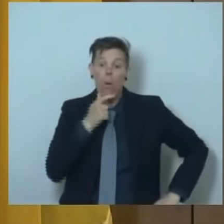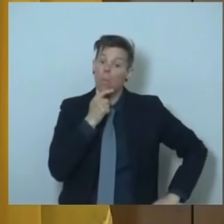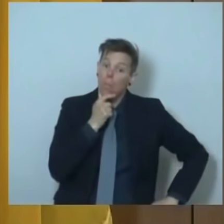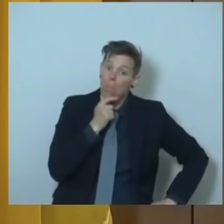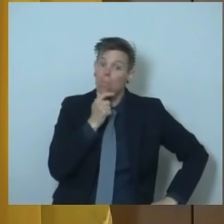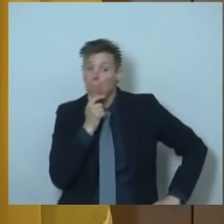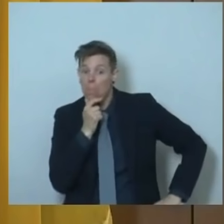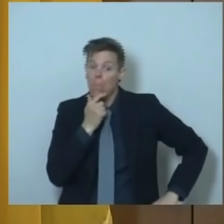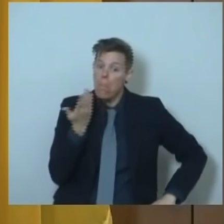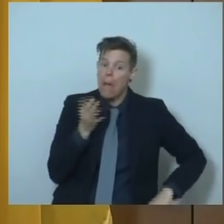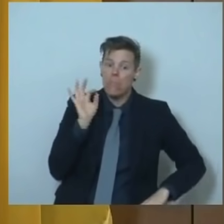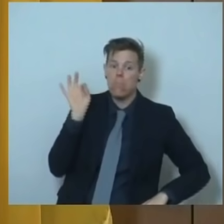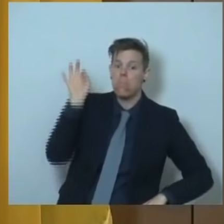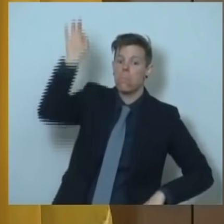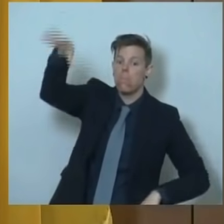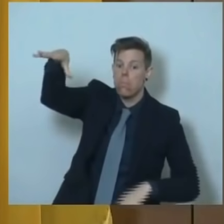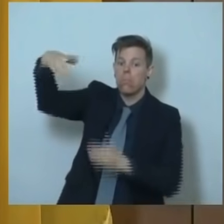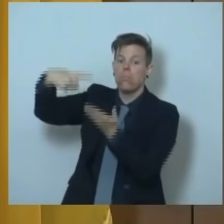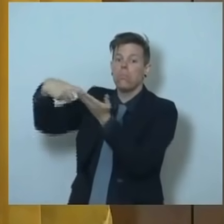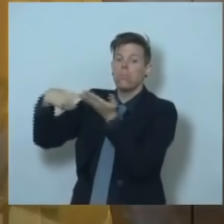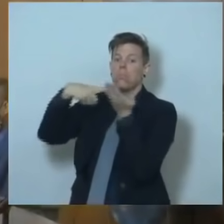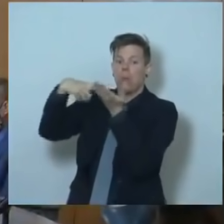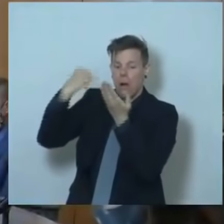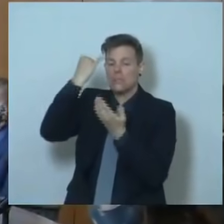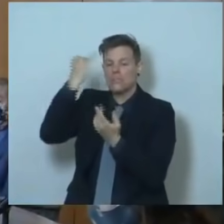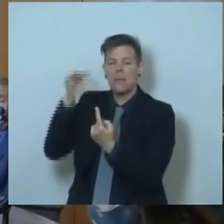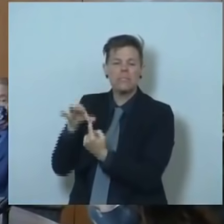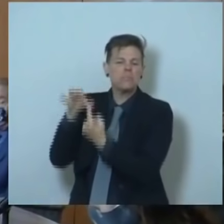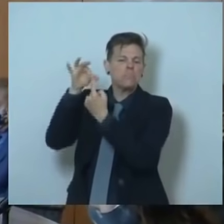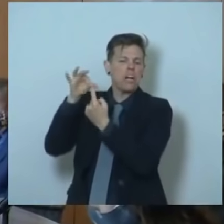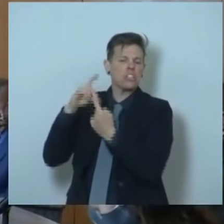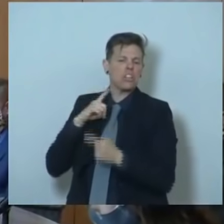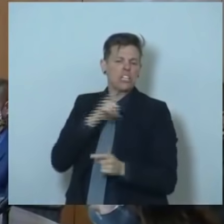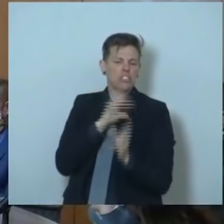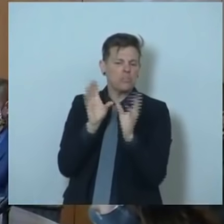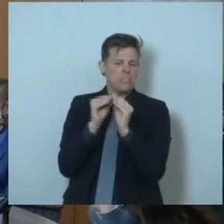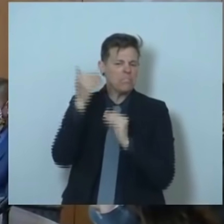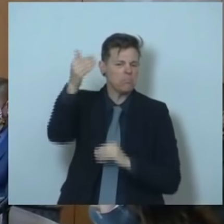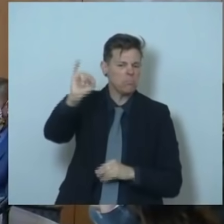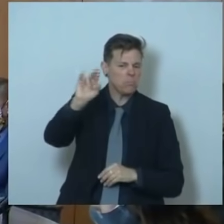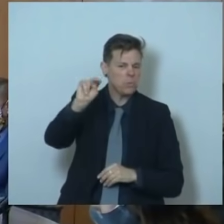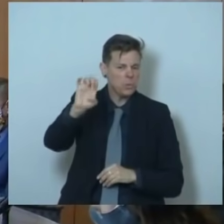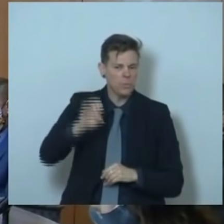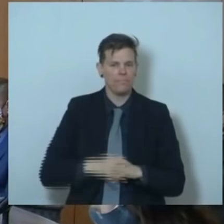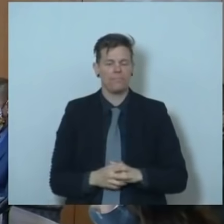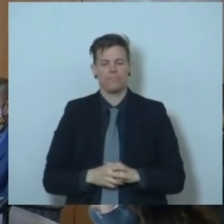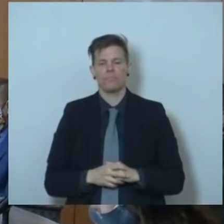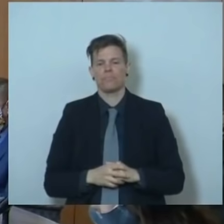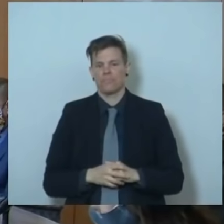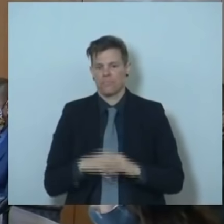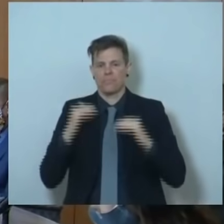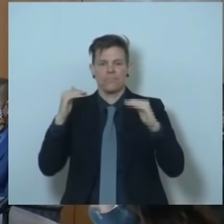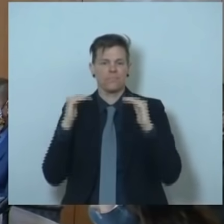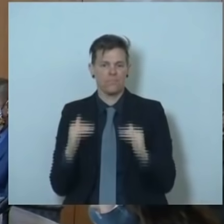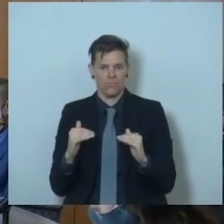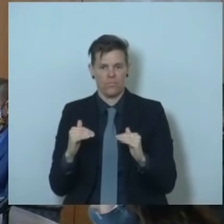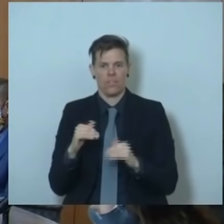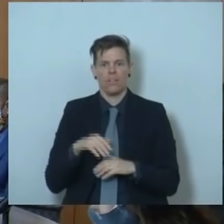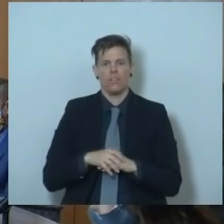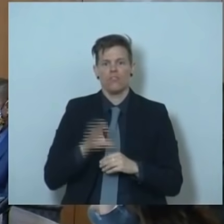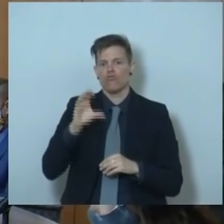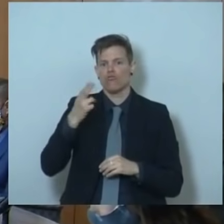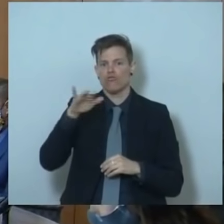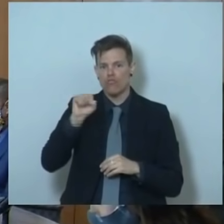for the special session. Next question. Thank you, Governor. Next, we're going to go to Chris McKee with KRQE. Chris, you